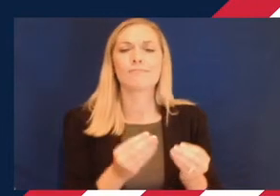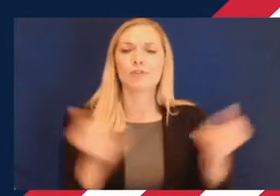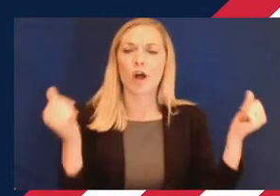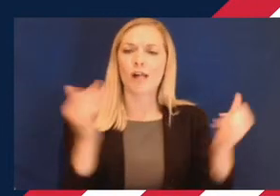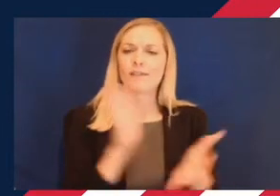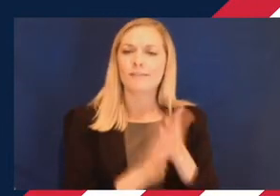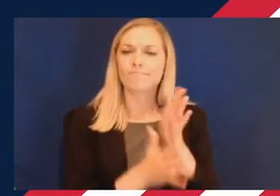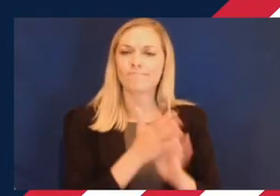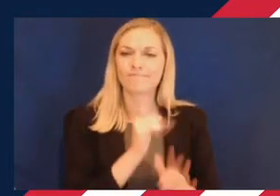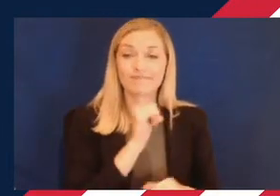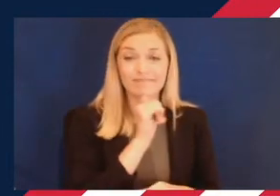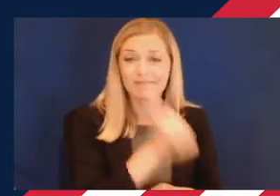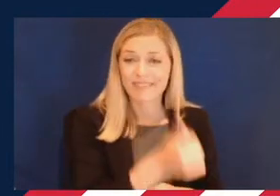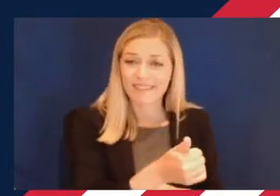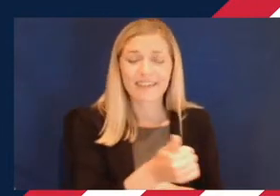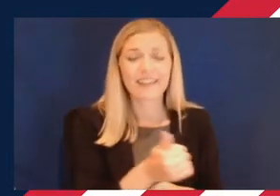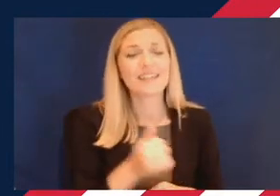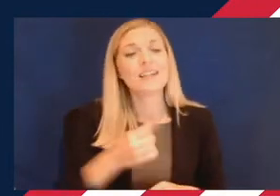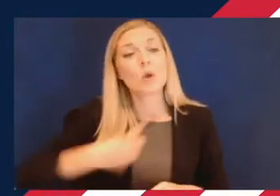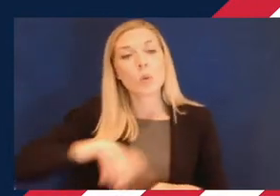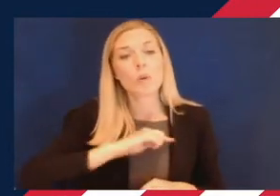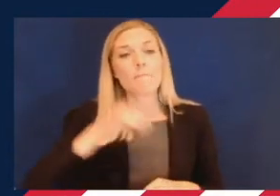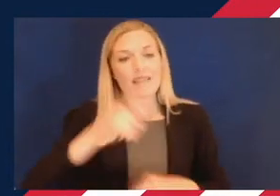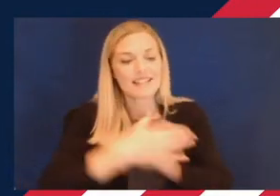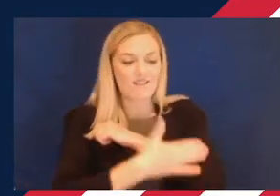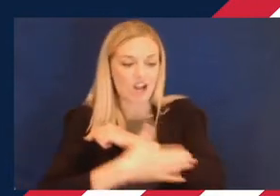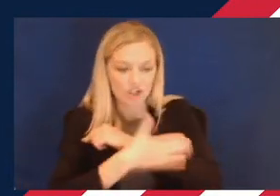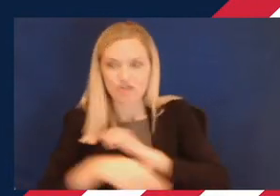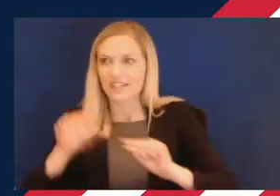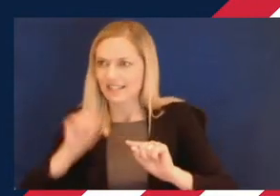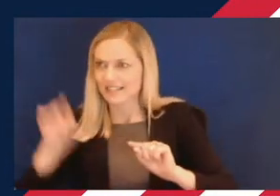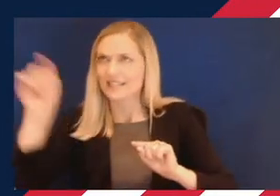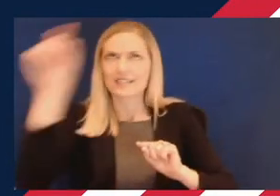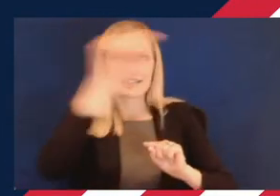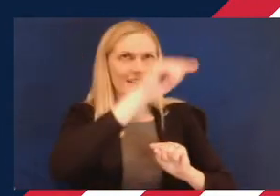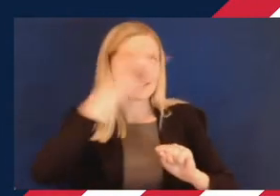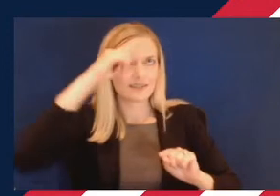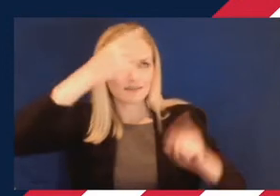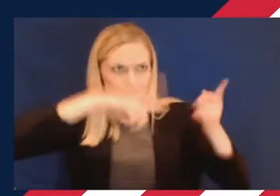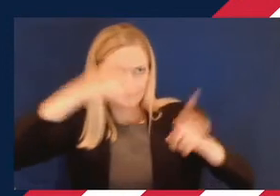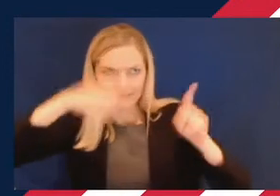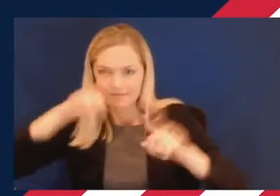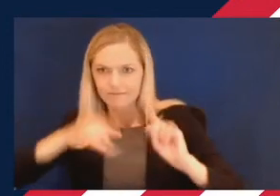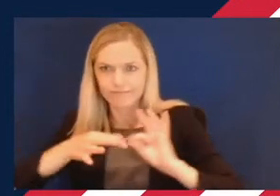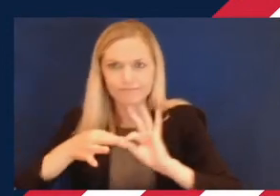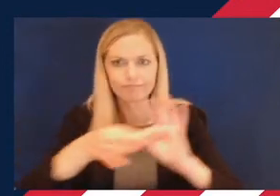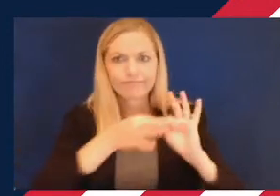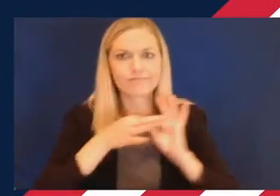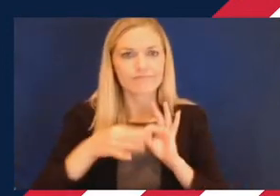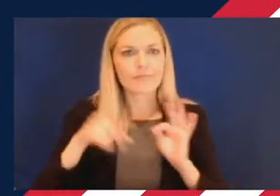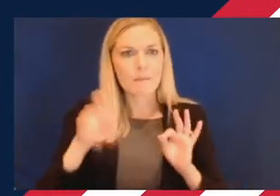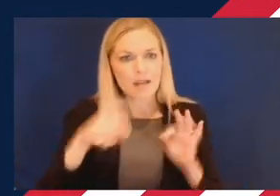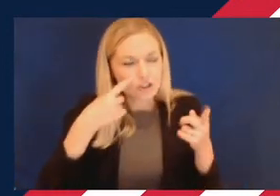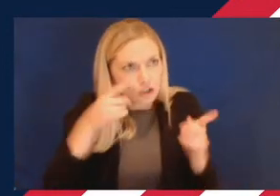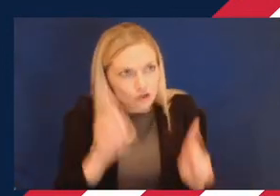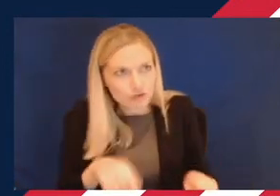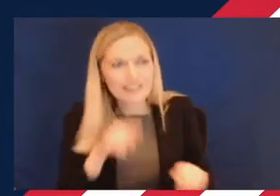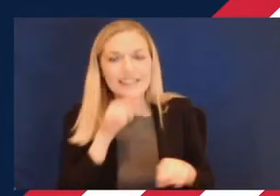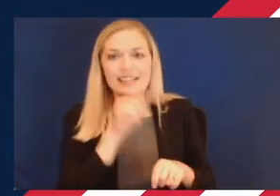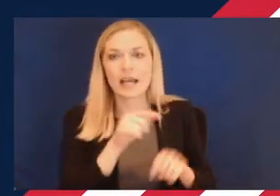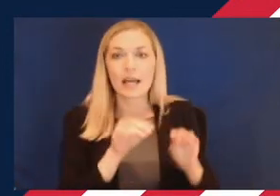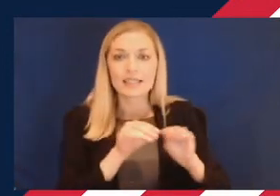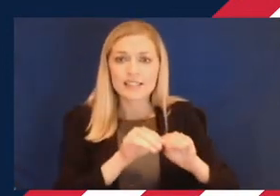plan, making sure that we have agreements on supply chain, making sure that we have our equity